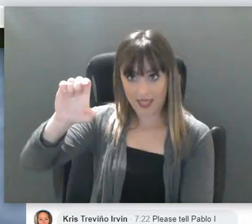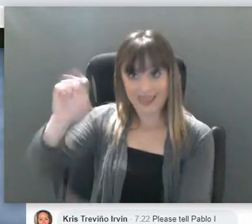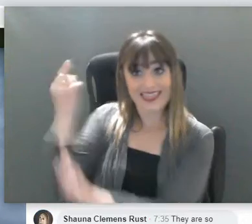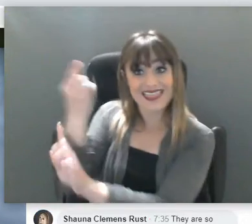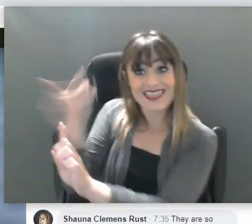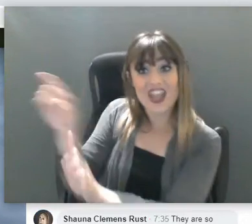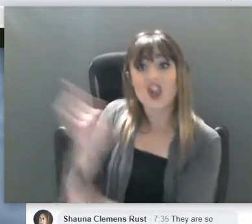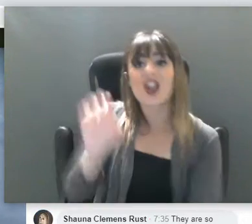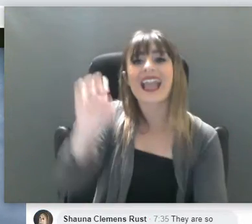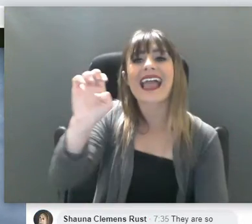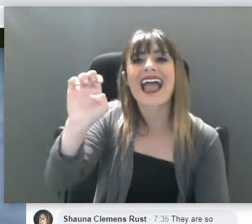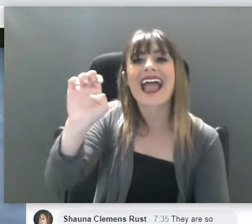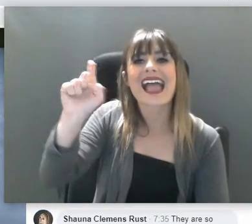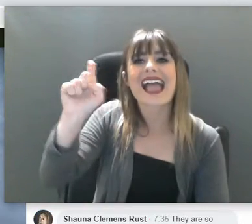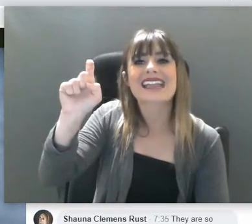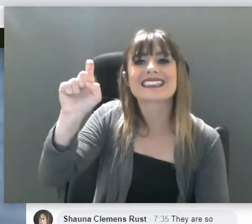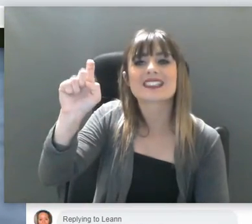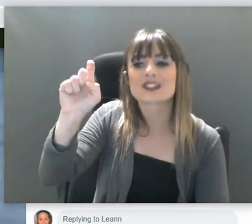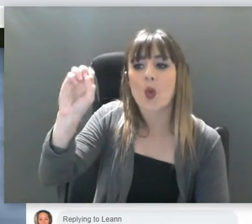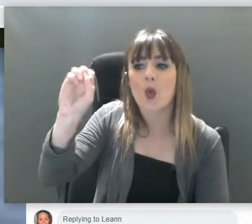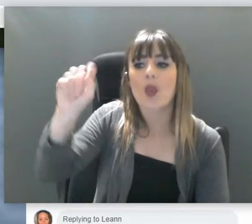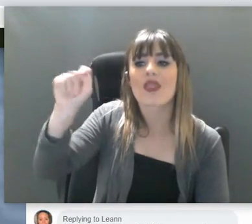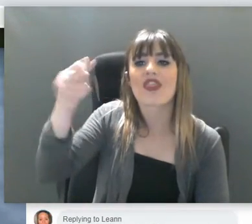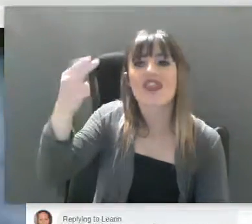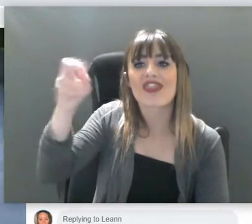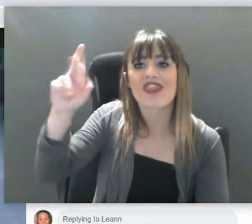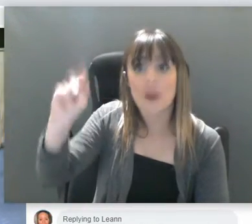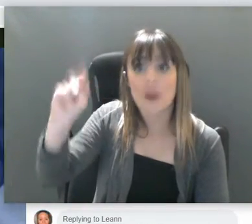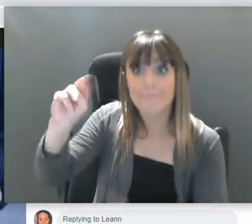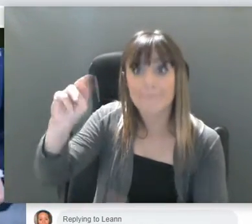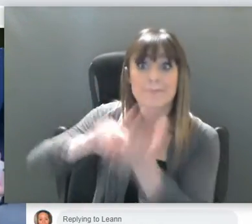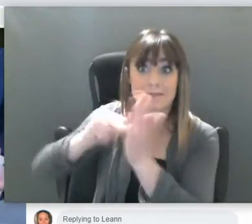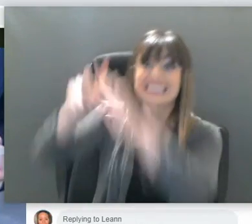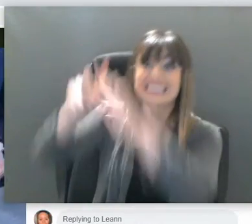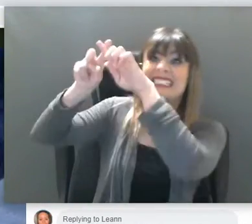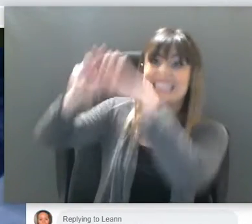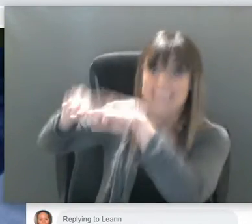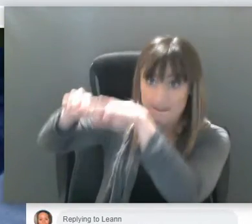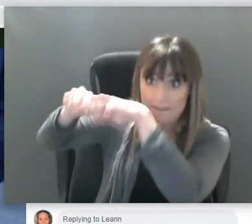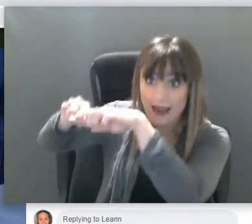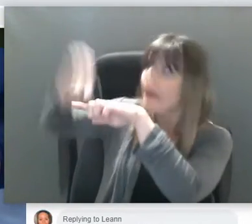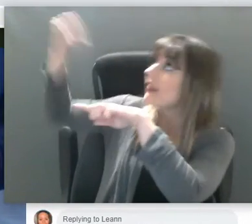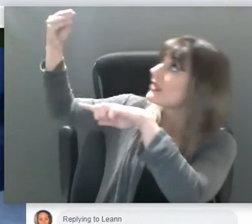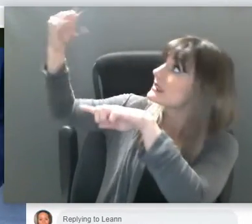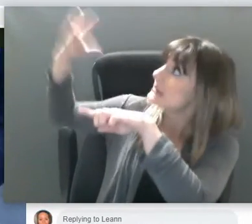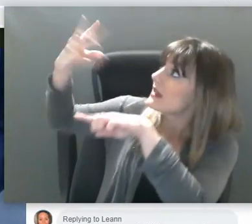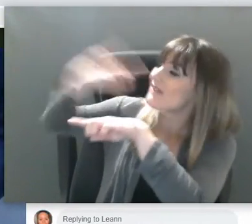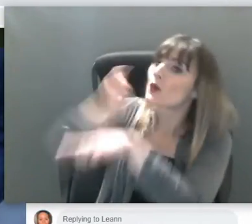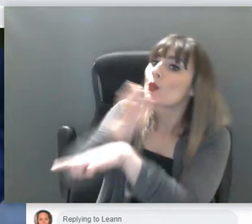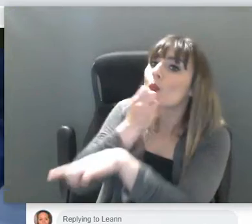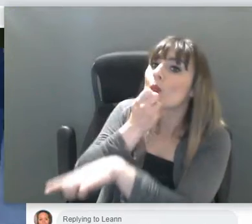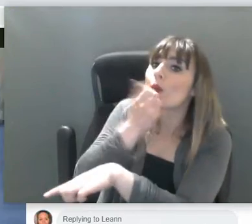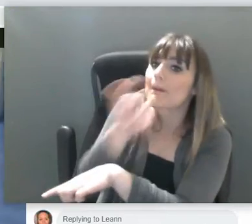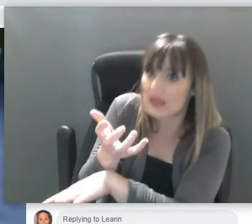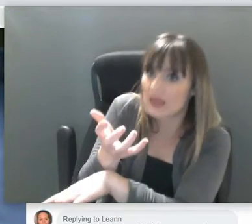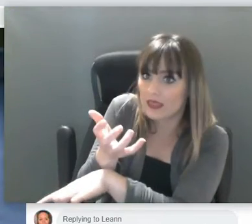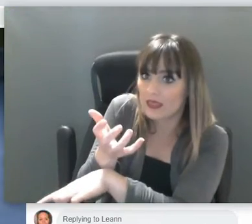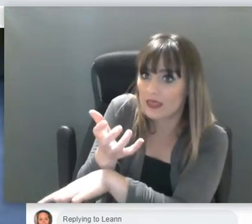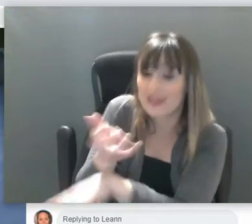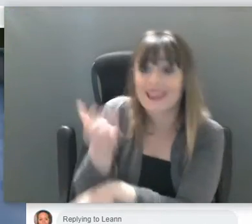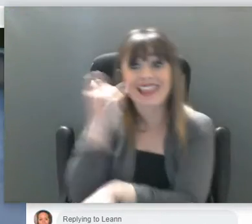in order to regulate their body temperature. So you'll see reptiles out basking in the sun. That's because they're trying to warm up. When they need to cool